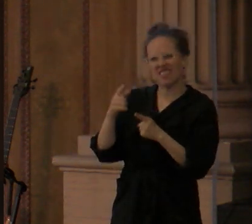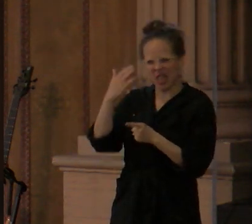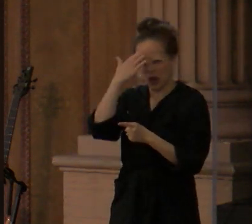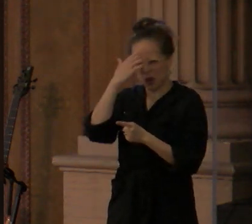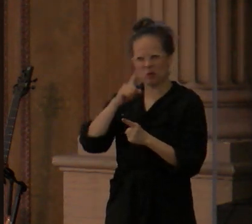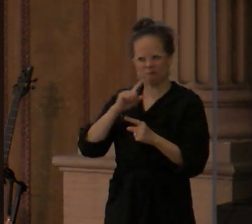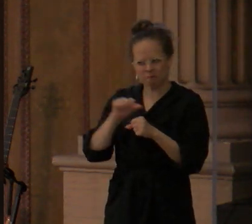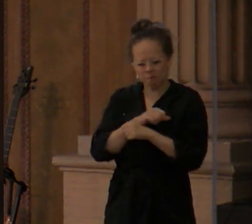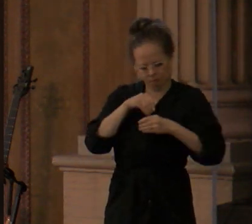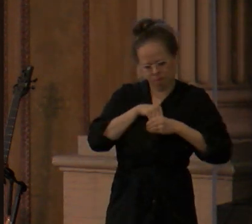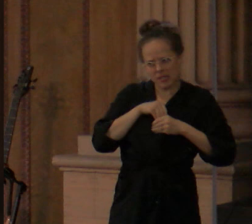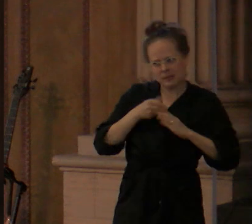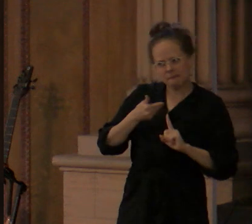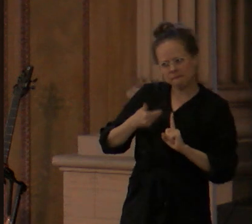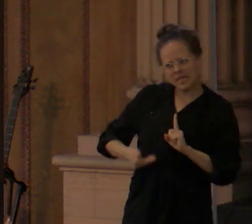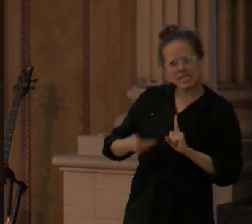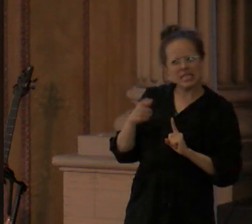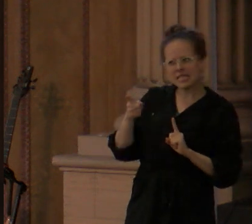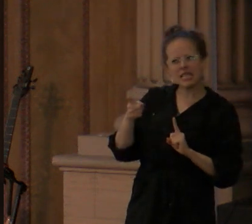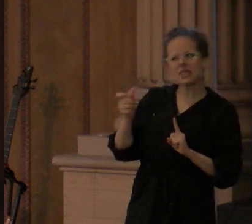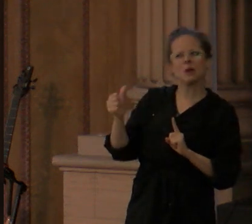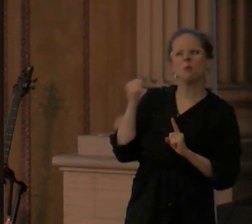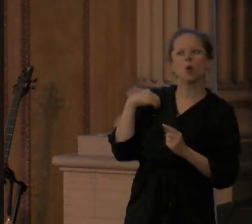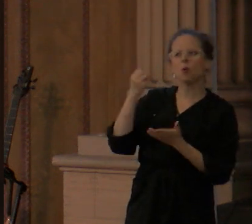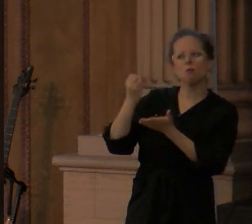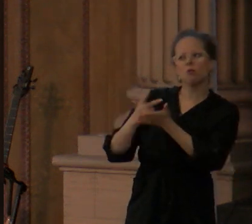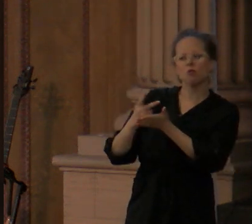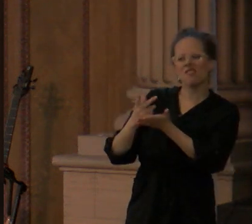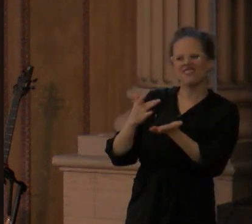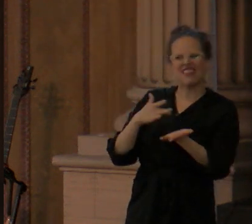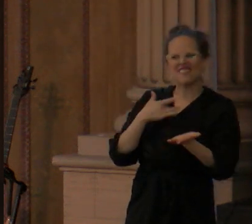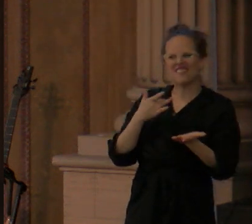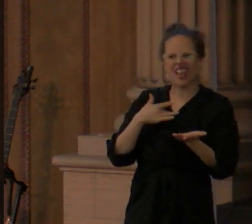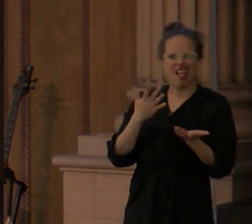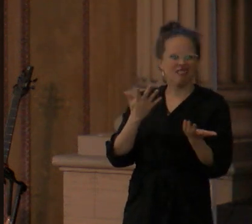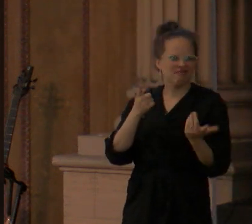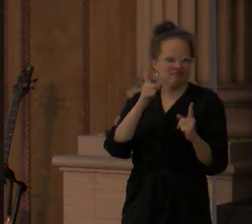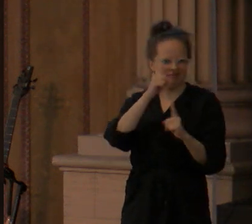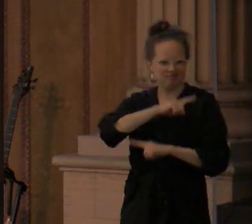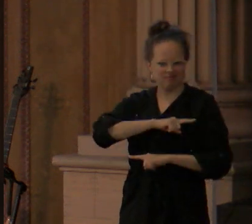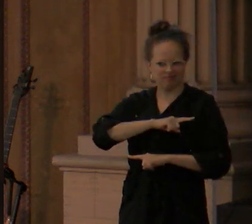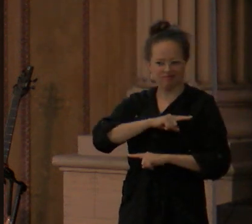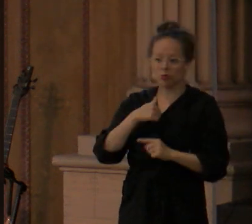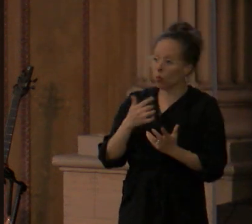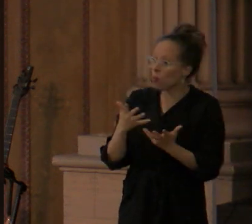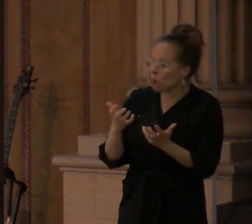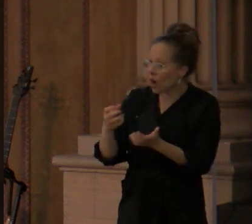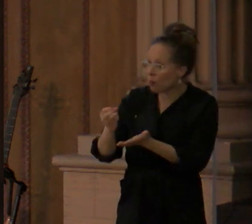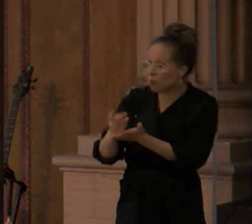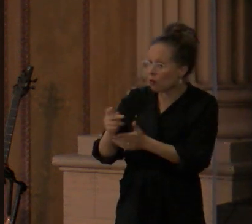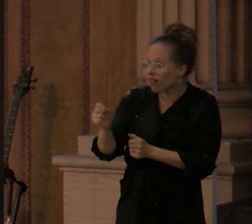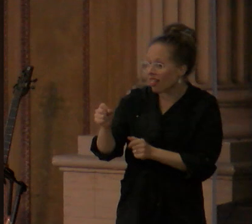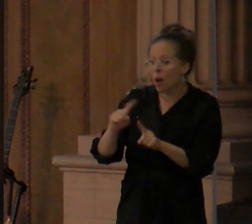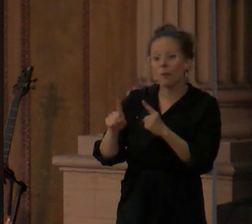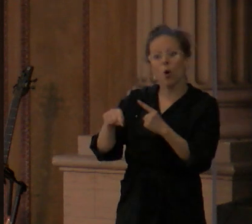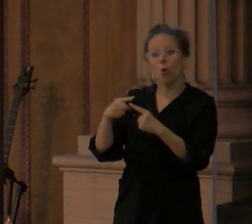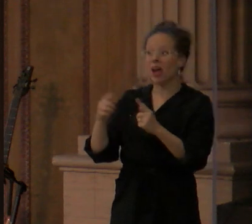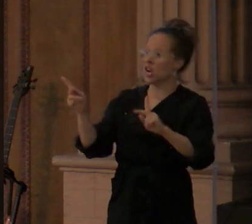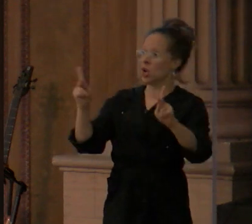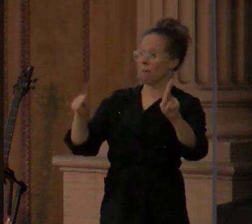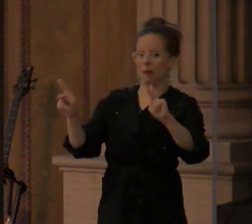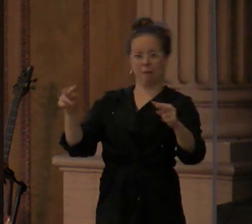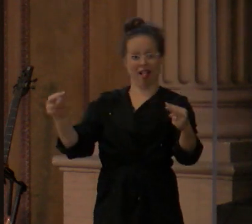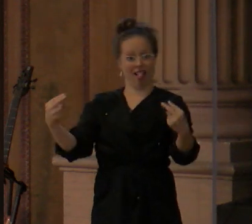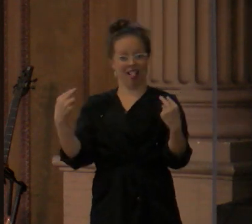that I'm projecting, I wouldn't have their approval. So it just kind of feels very hollow. So we want this approval, but it doesn't mean much when we get it from people.